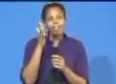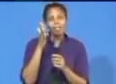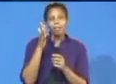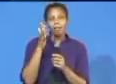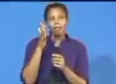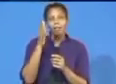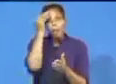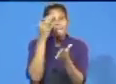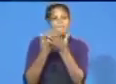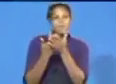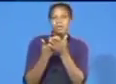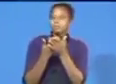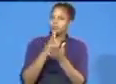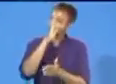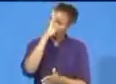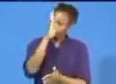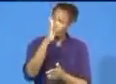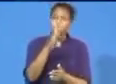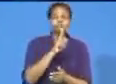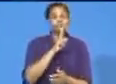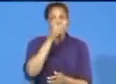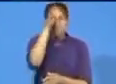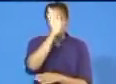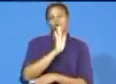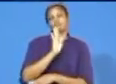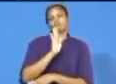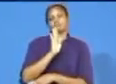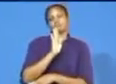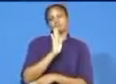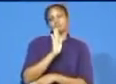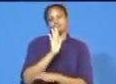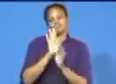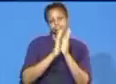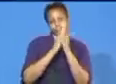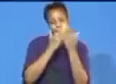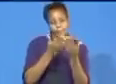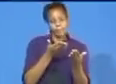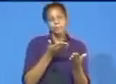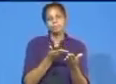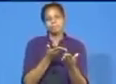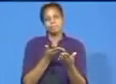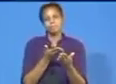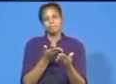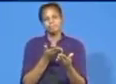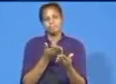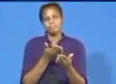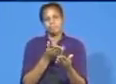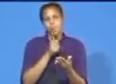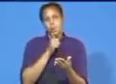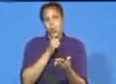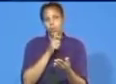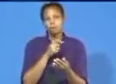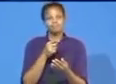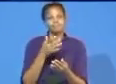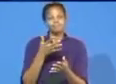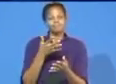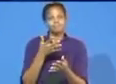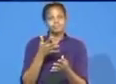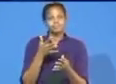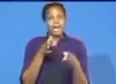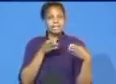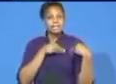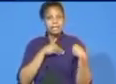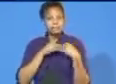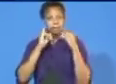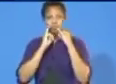the plain, thus saith the Lord God. who will take their instructions not from the opinions